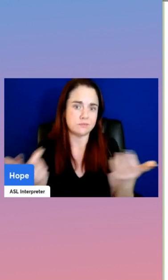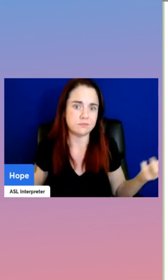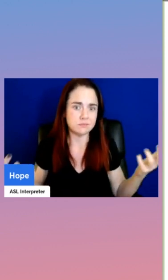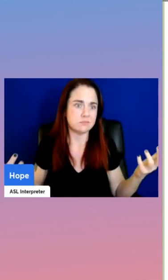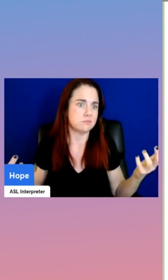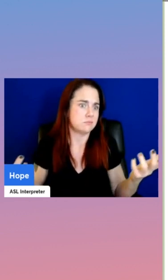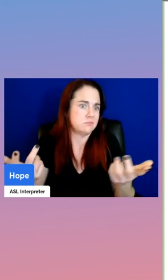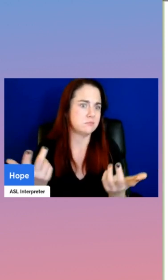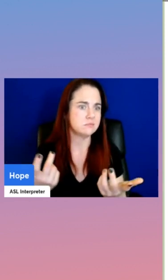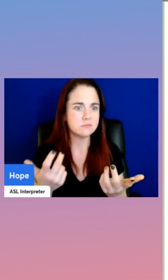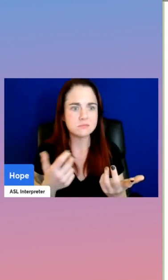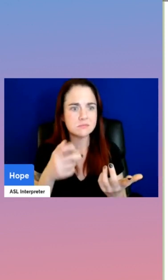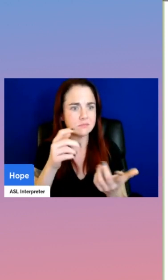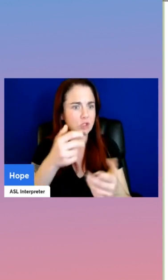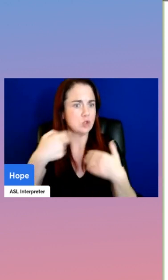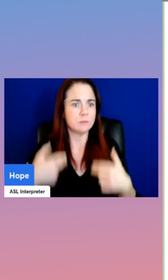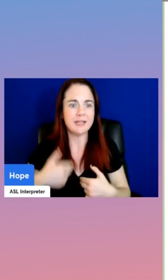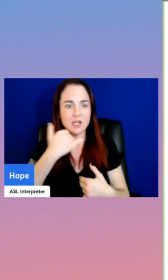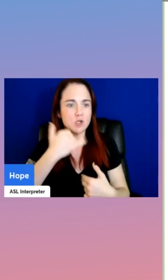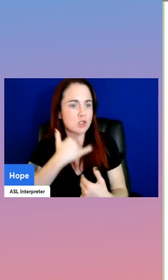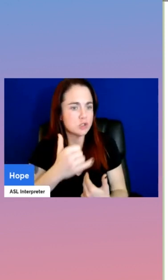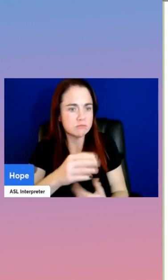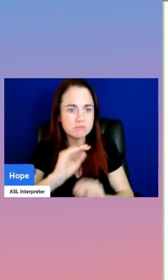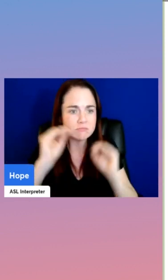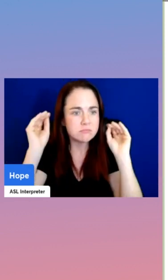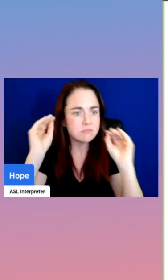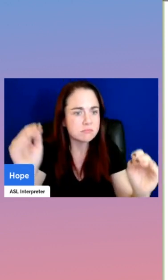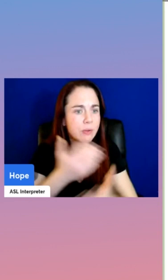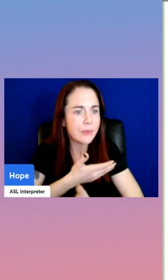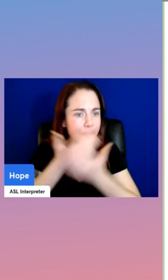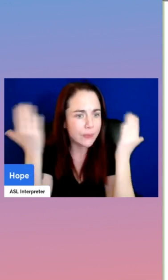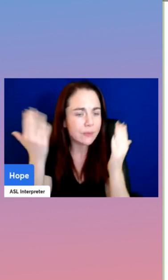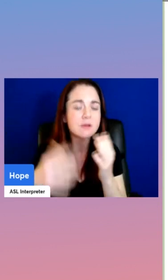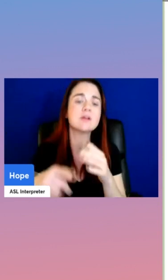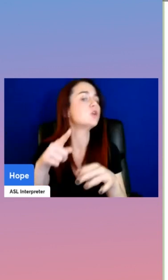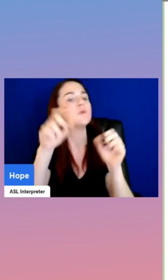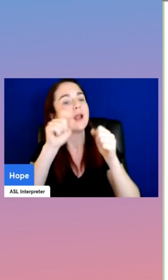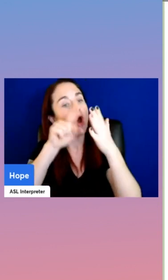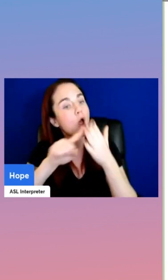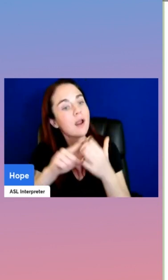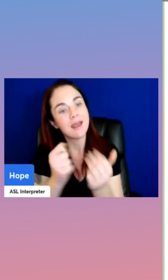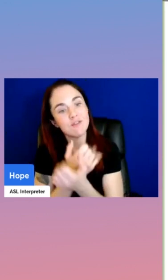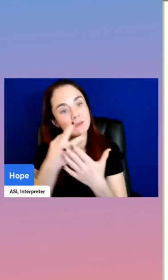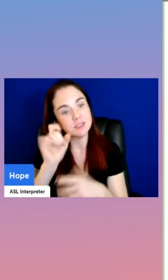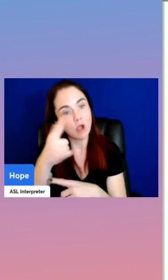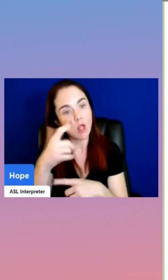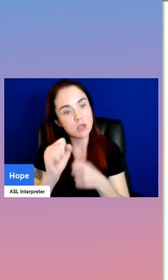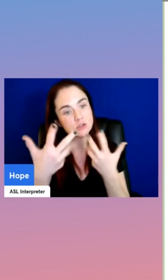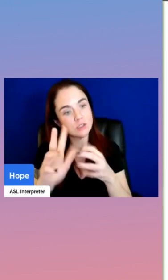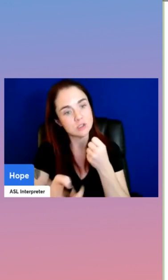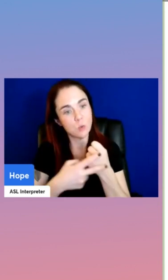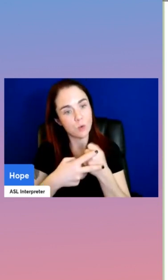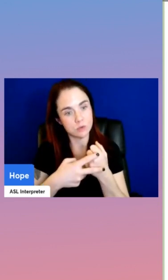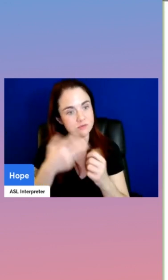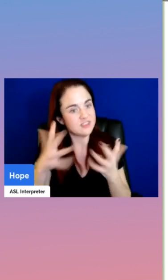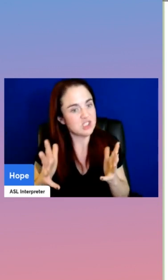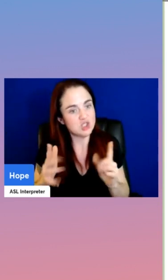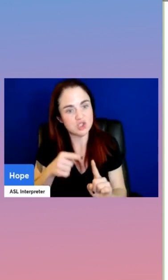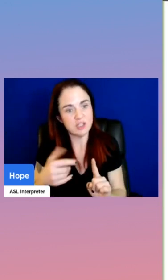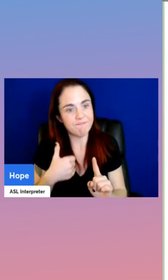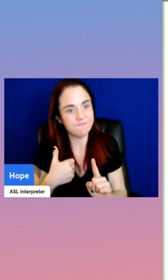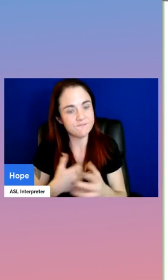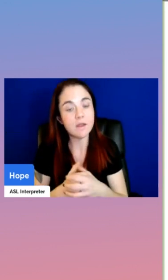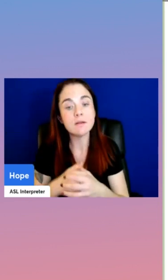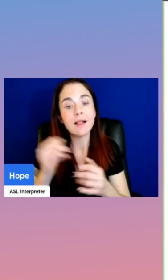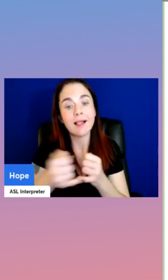your build is not subject to human errors, and you can also audit everything because of the logs stored in the CI/CD pipelines. And